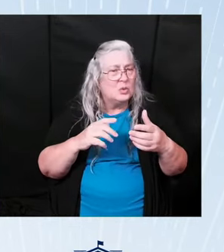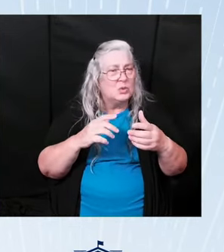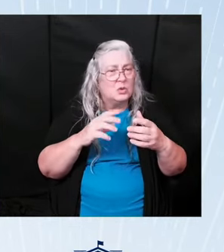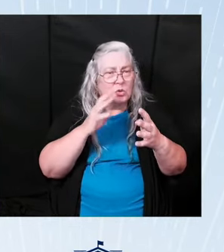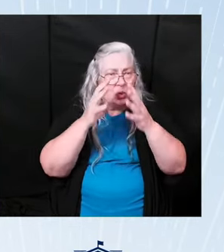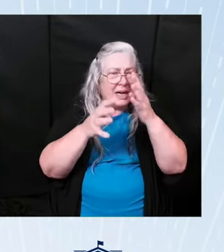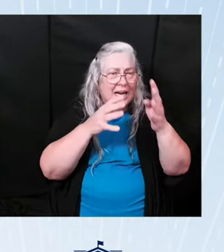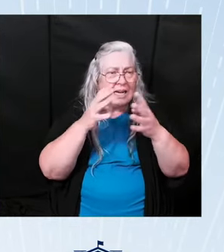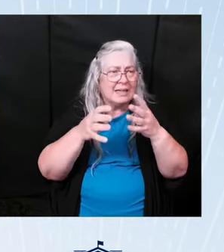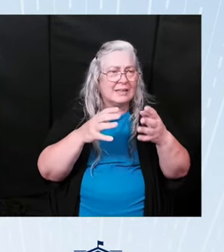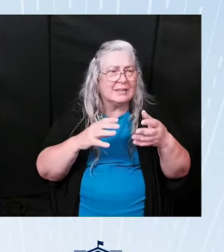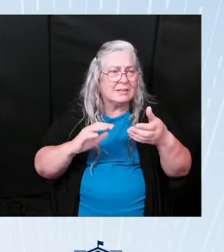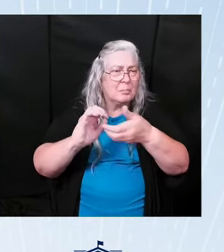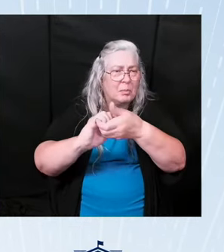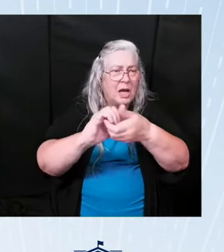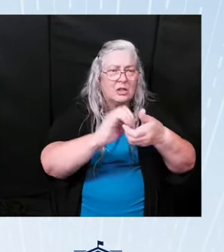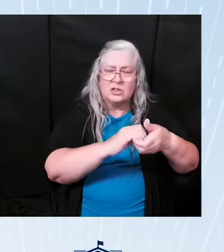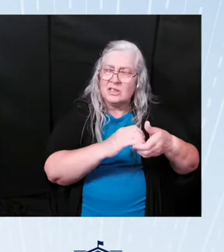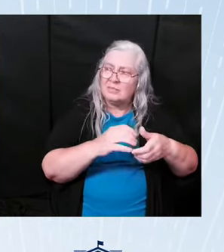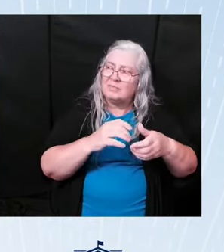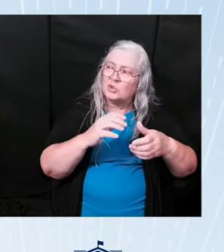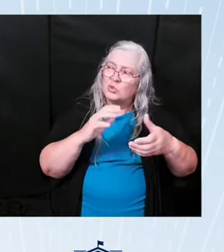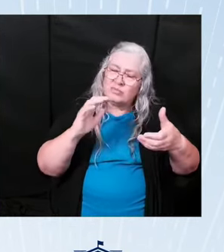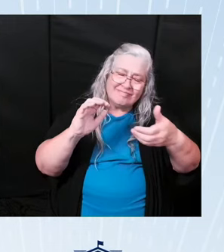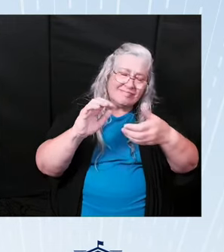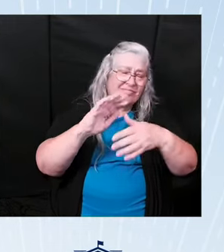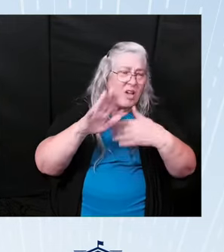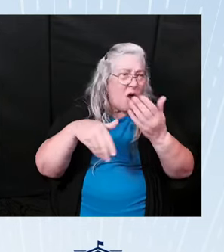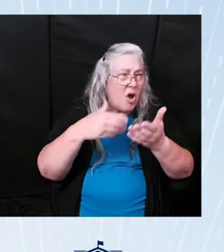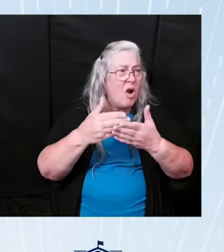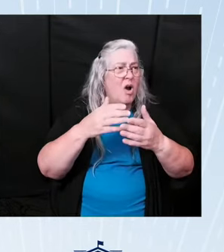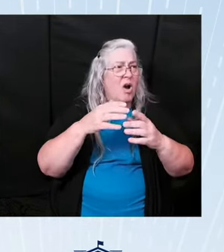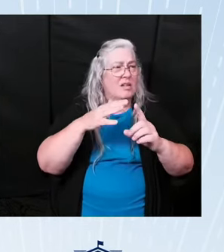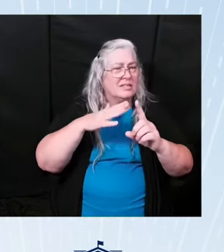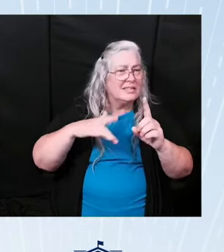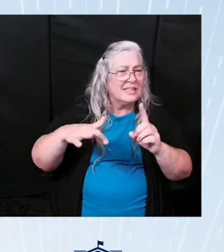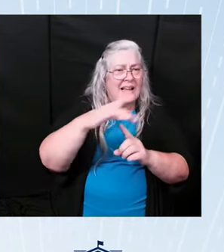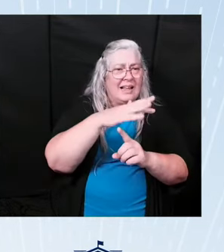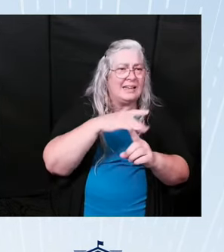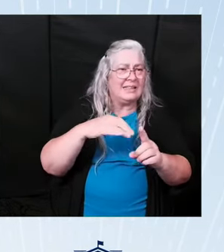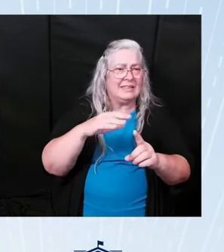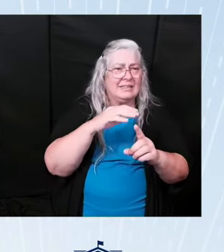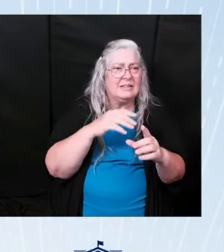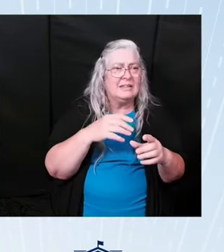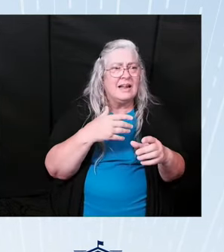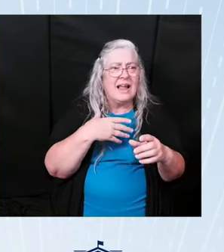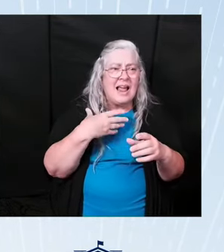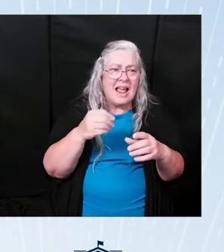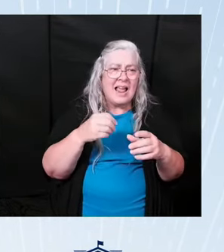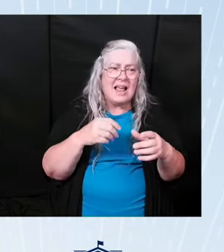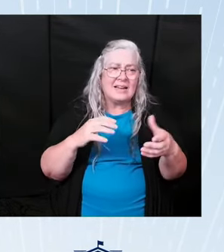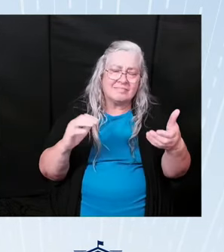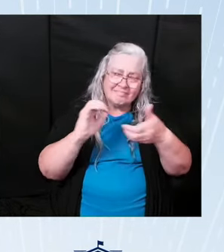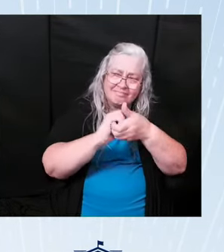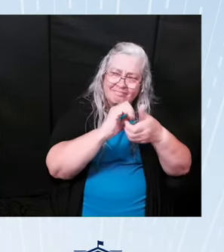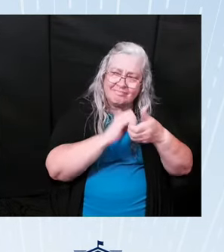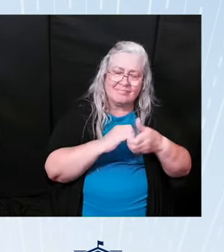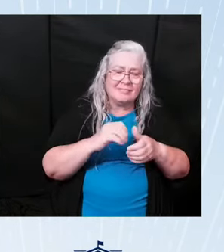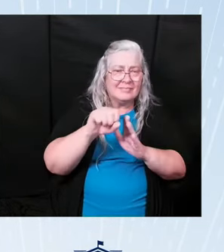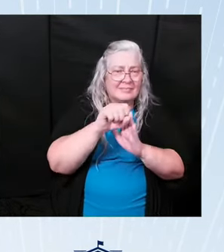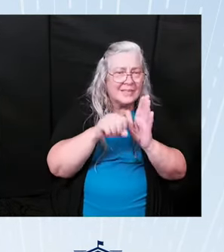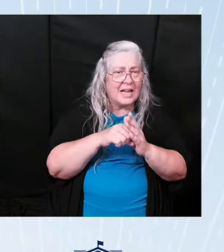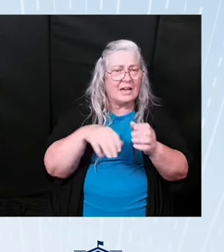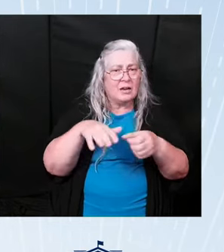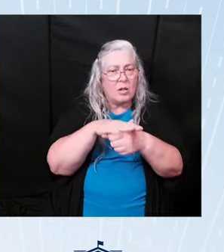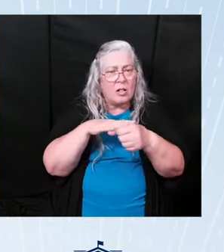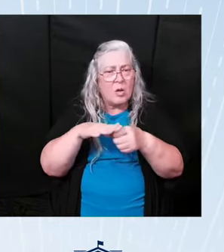philanthropic partners as well. Now I'm looking around. There he is. I'm